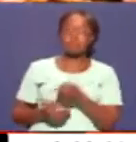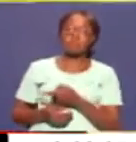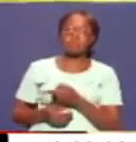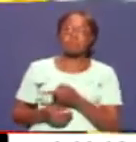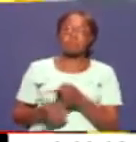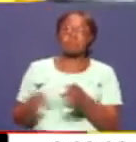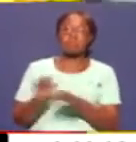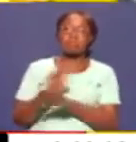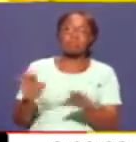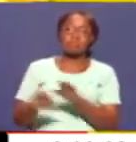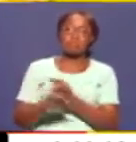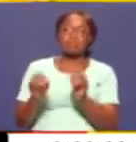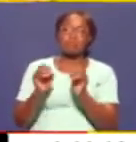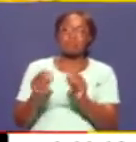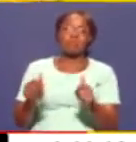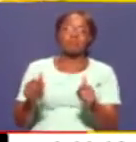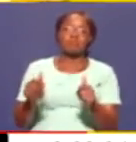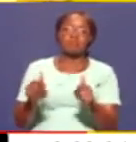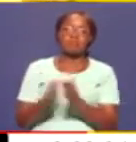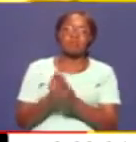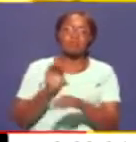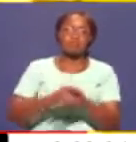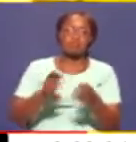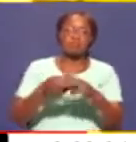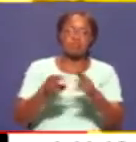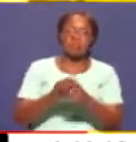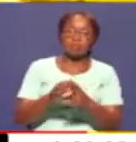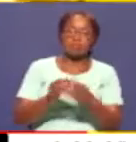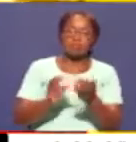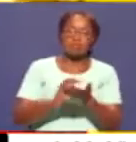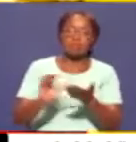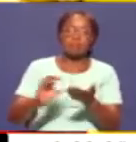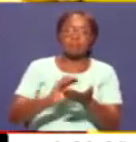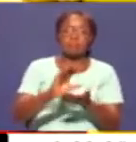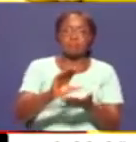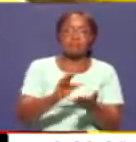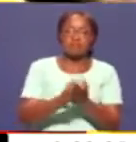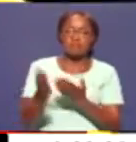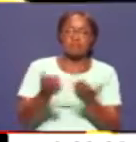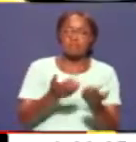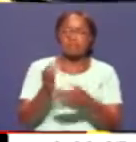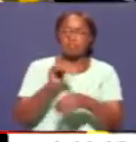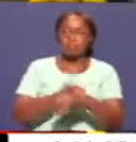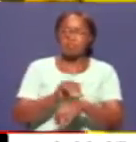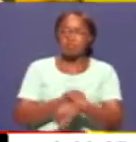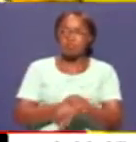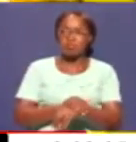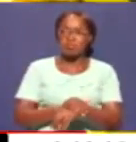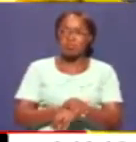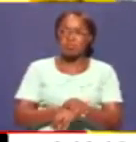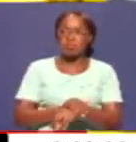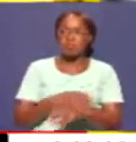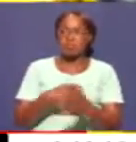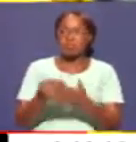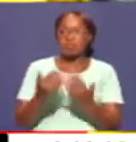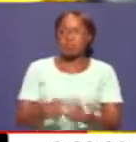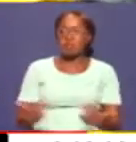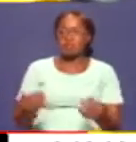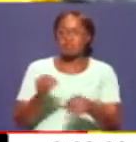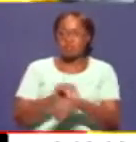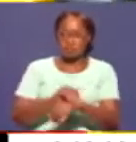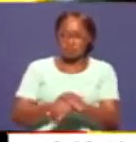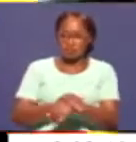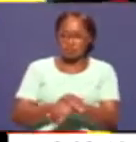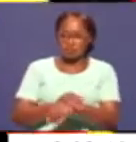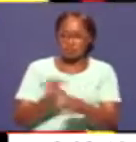sawa kabisa. We are having a very good relationship with our suppliers and the business is good. As sell out of the product is good. The